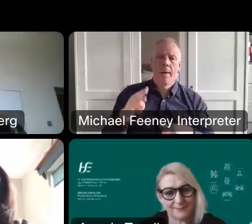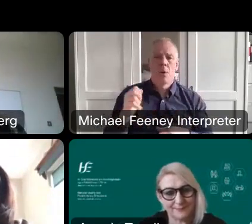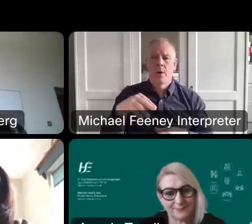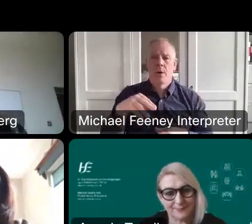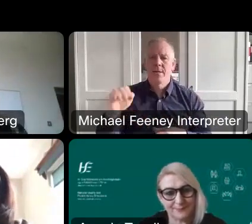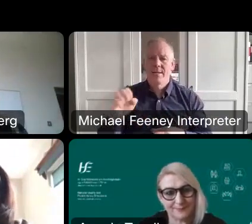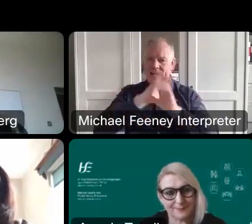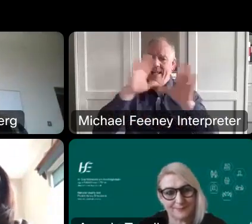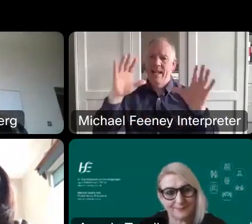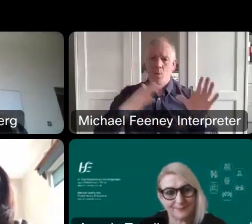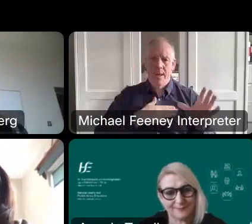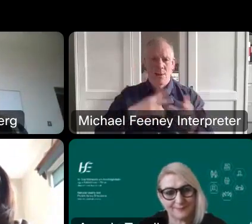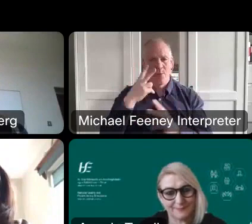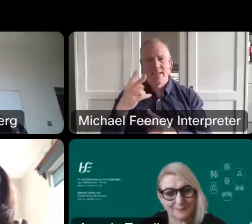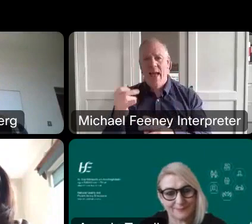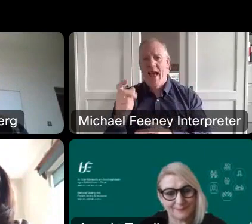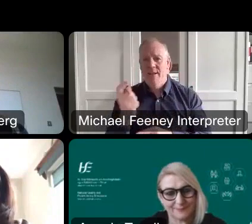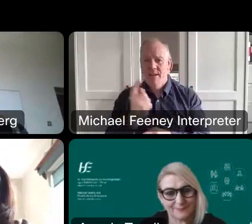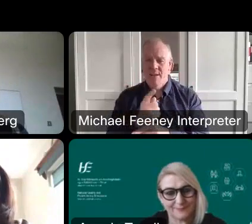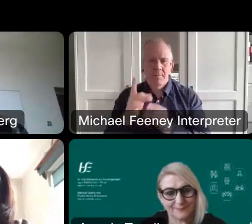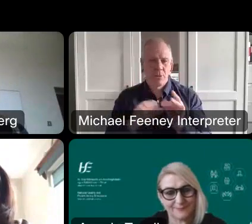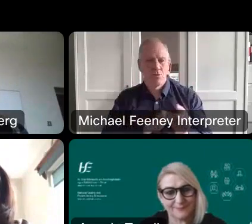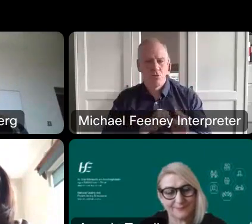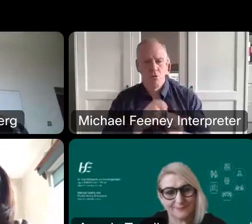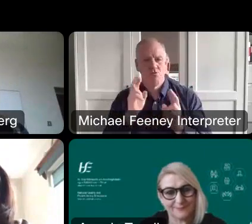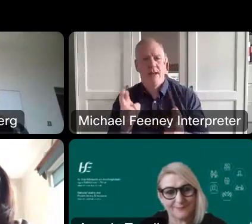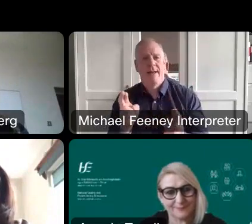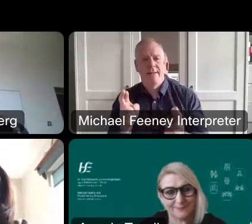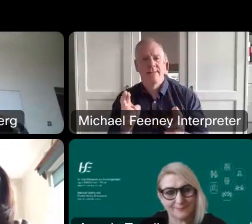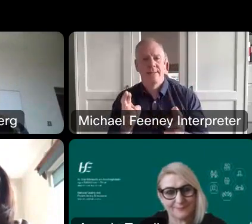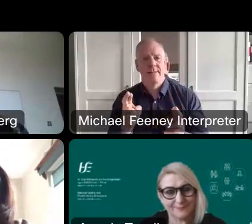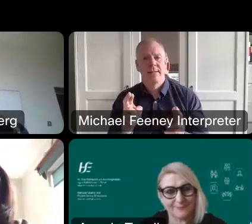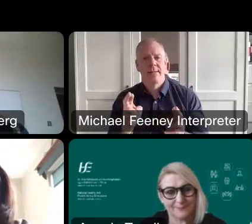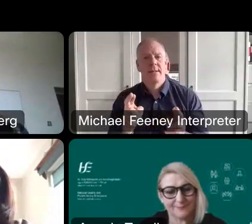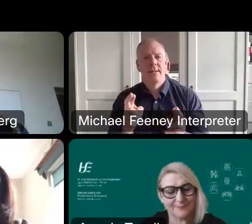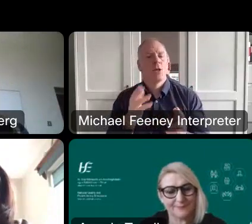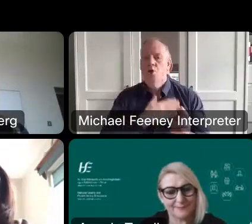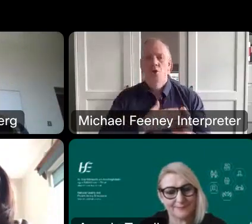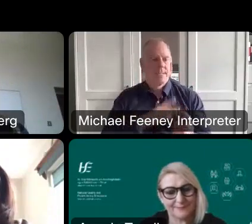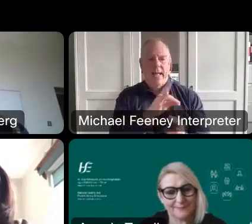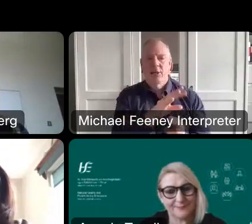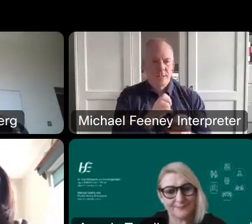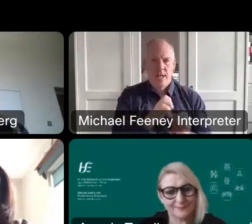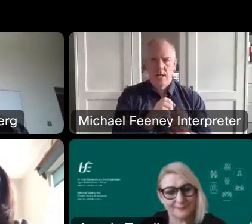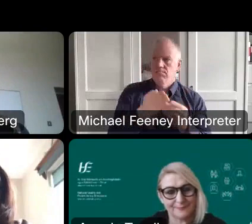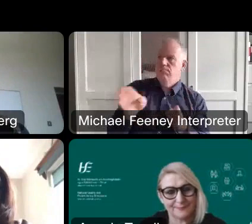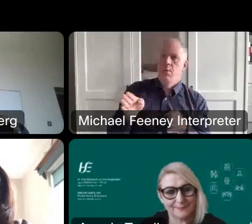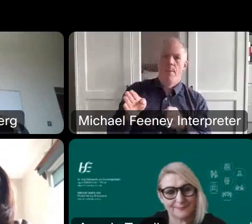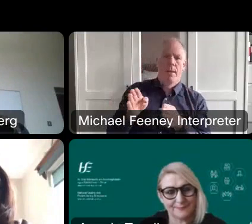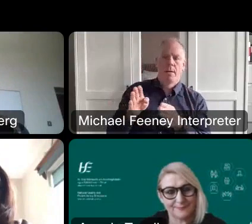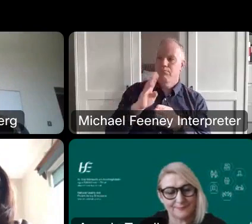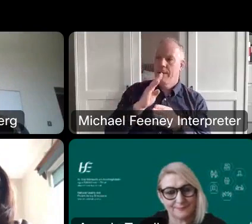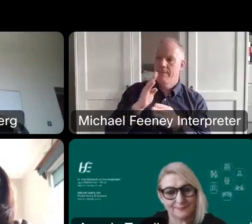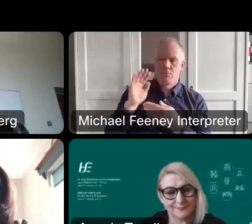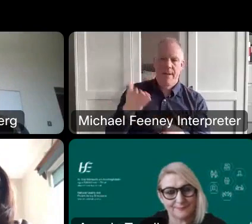clear that you welcome the Act in terms of making sure that it now is extended beyond just the HSE, and in particular,